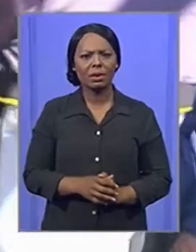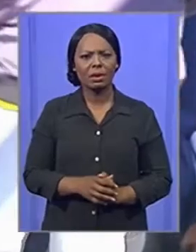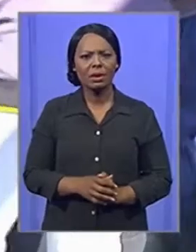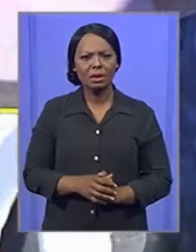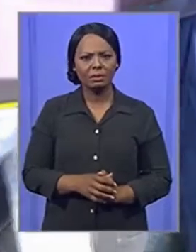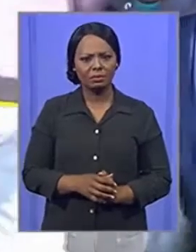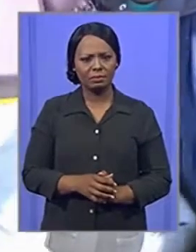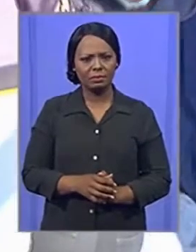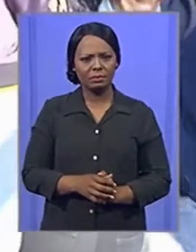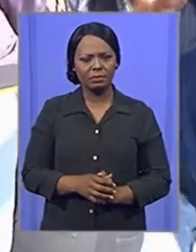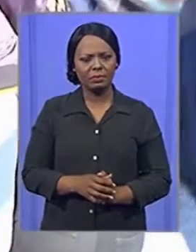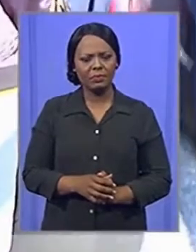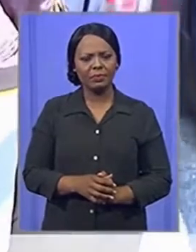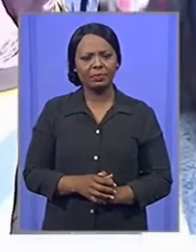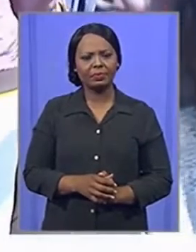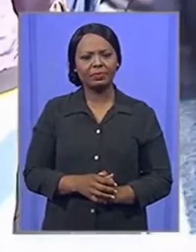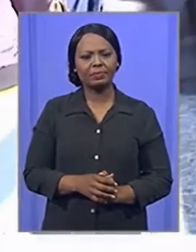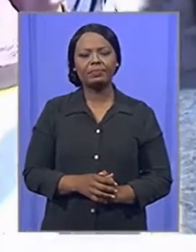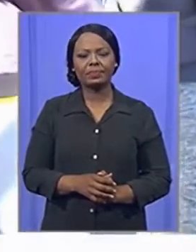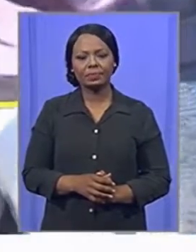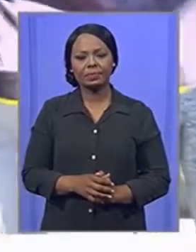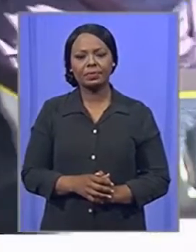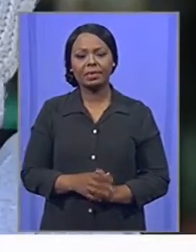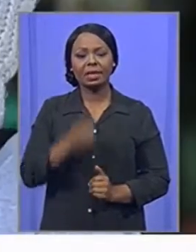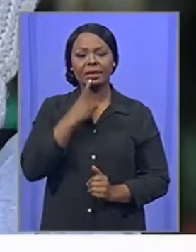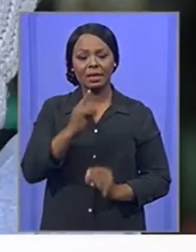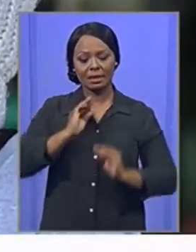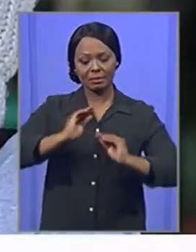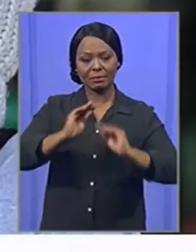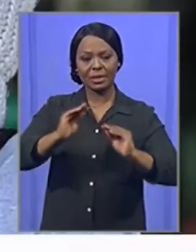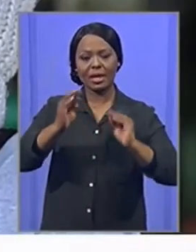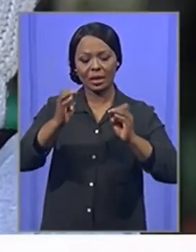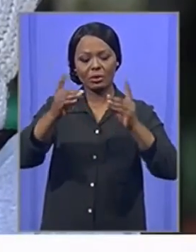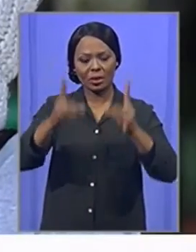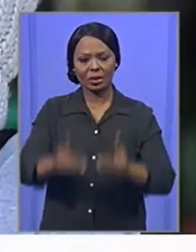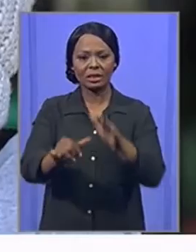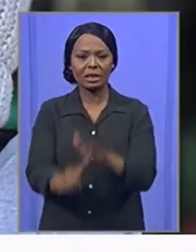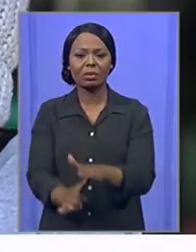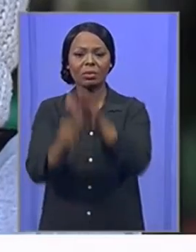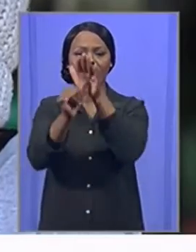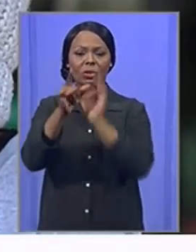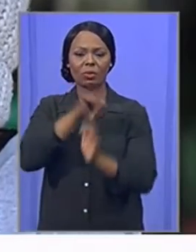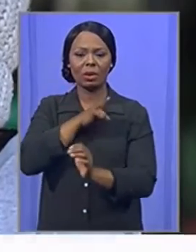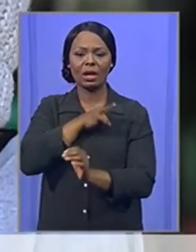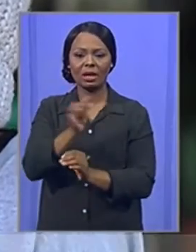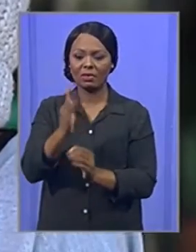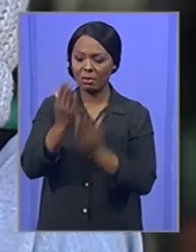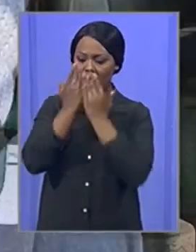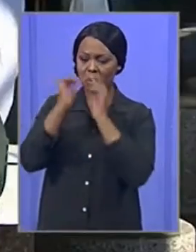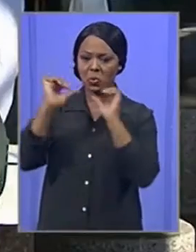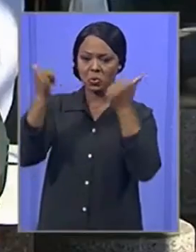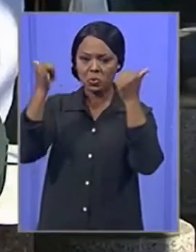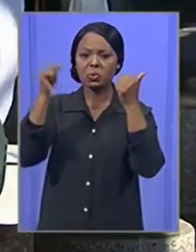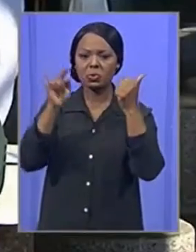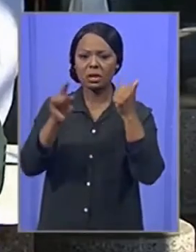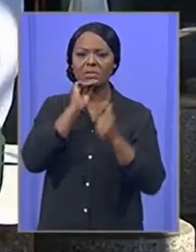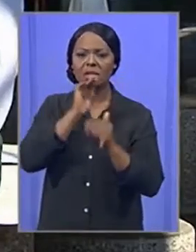Lefatshe ka bophara kgwebo ya baithuti ka iwa jaaka sengwe se se botlhokwa go lebilwe ka mo e ka tokafatsang kgolo ya ikonomi le go tlhola